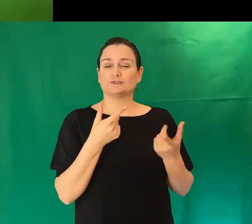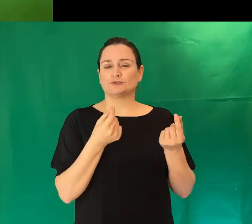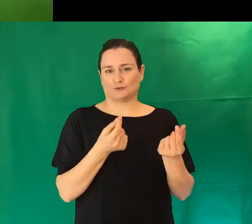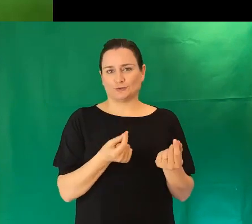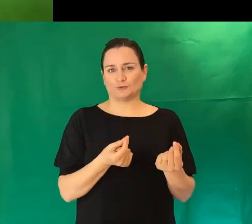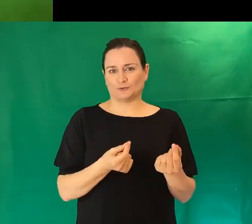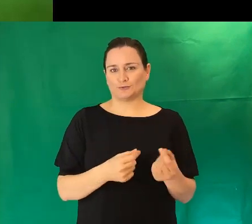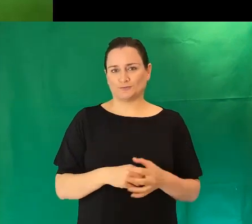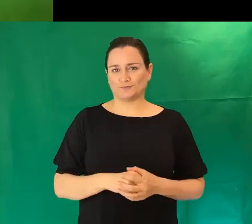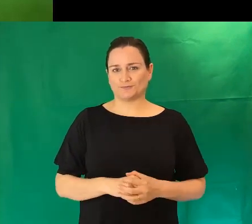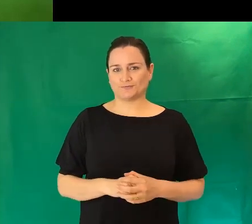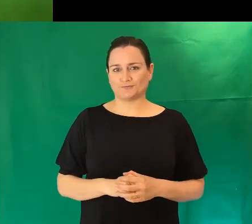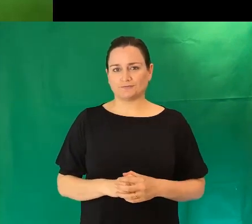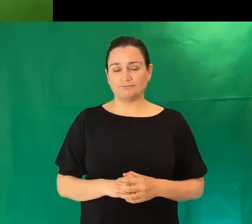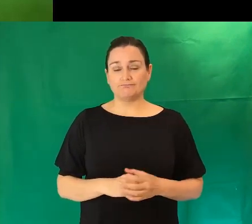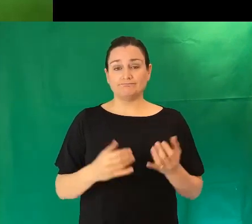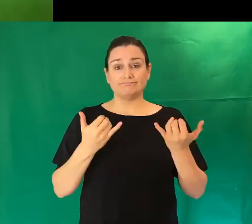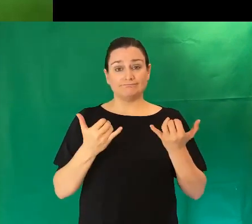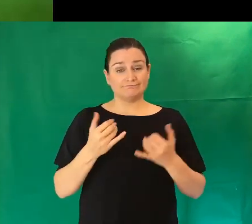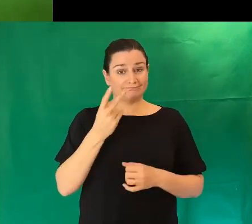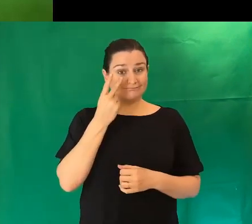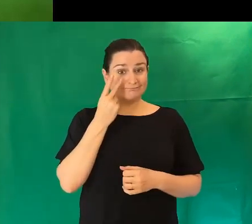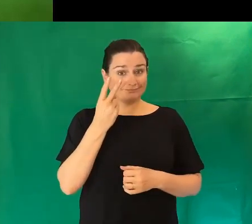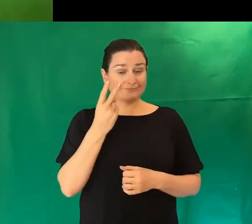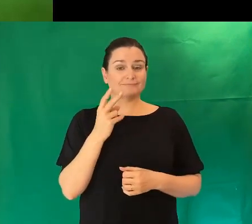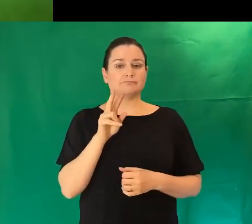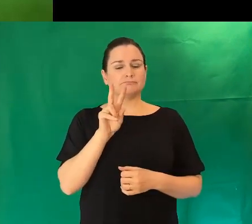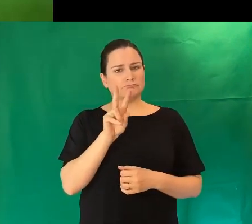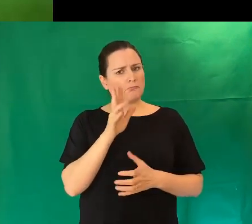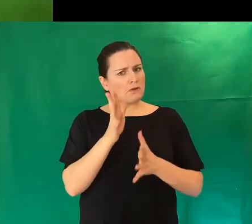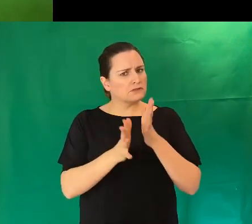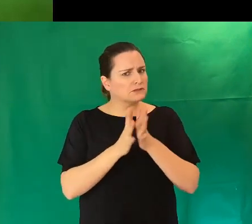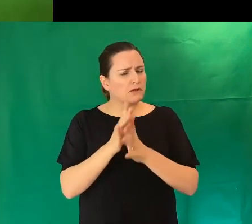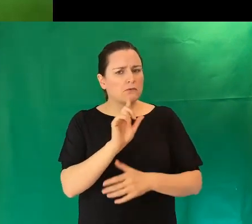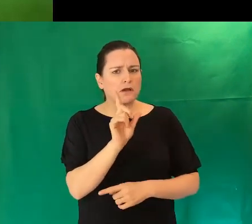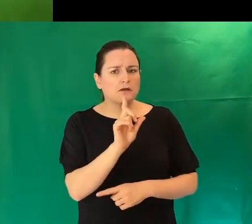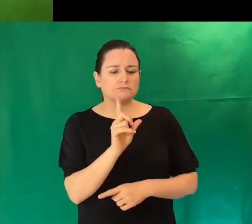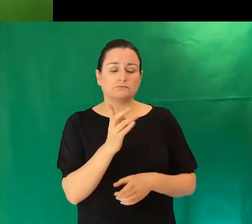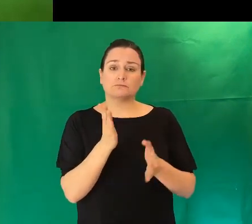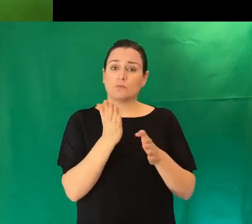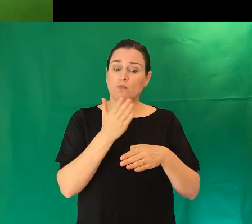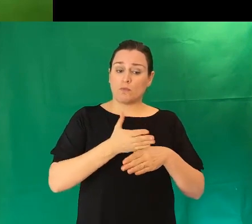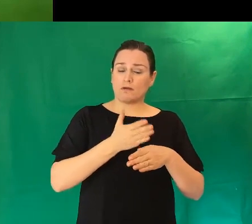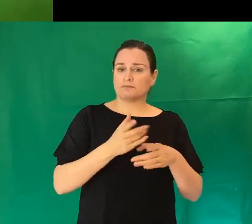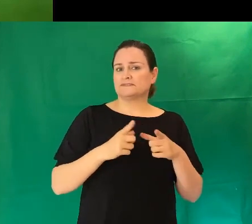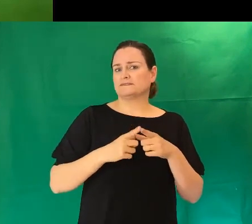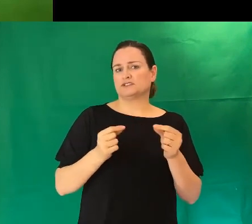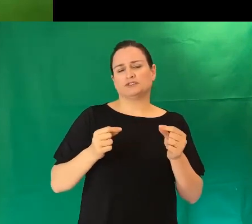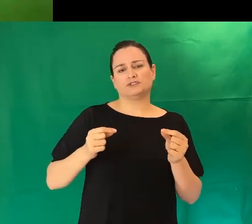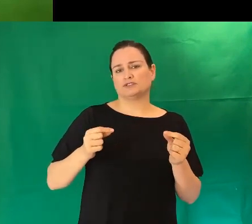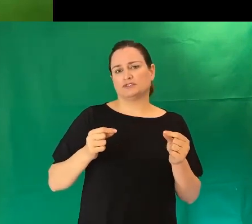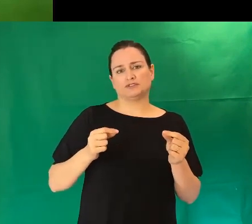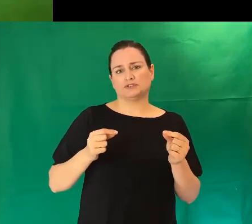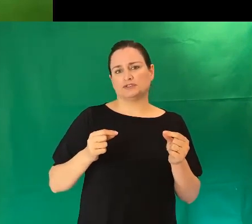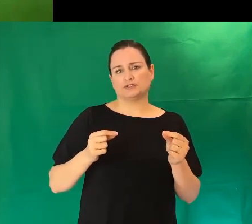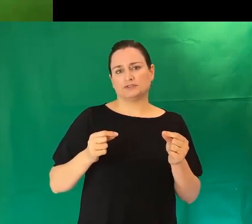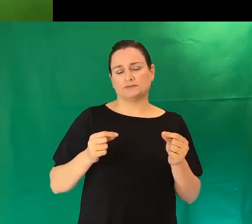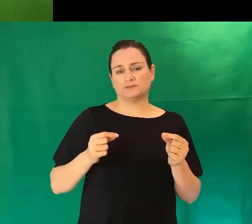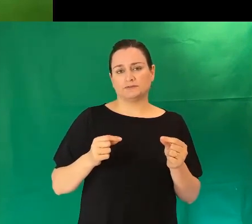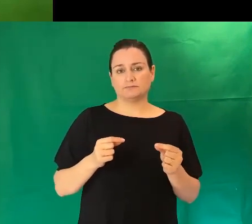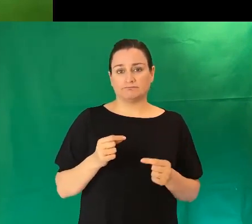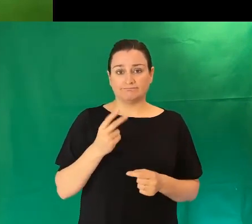that latter type. Here you're going to see the signer signing, the work is not finished. If you